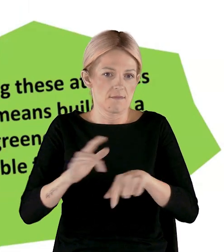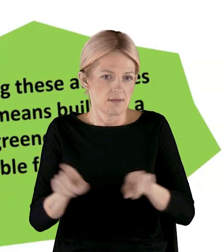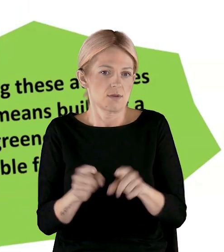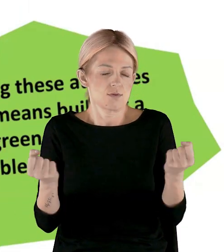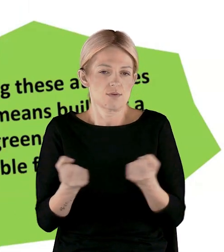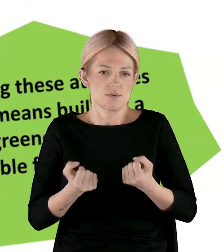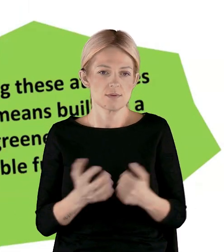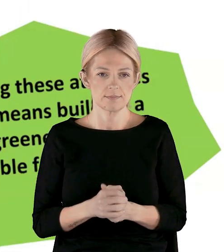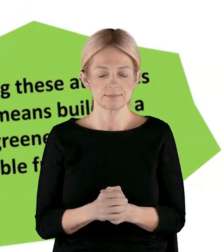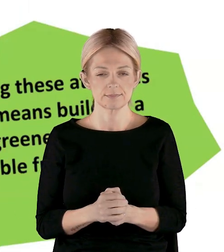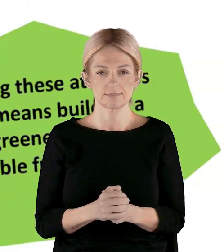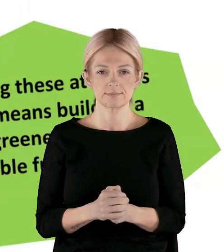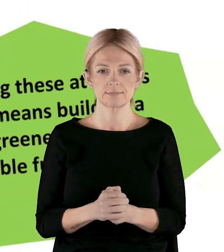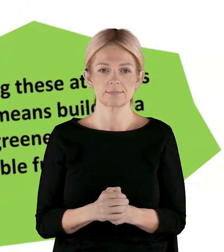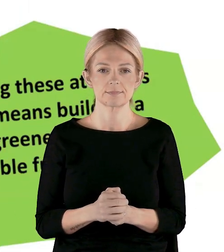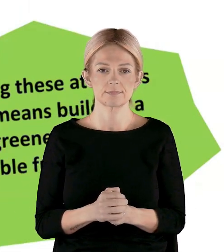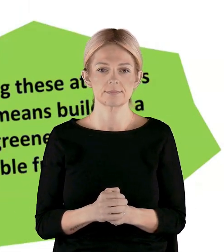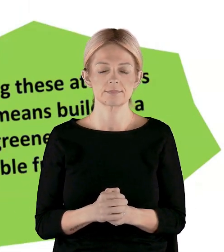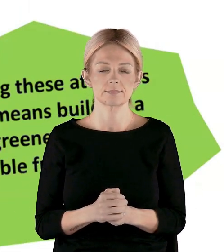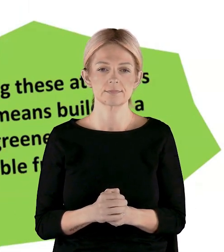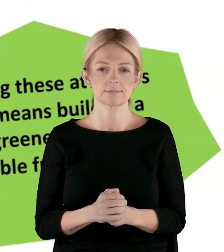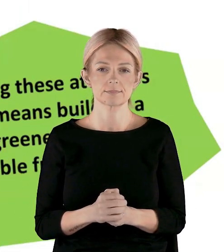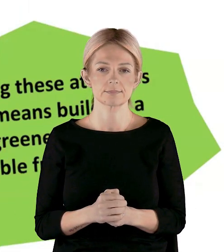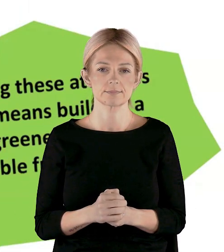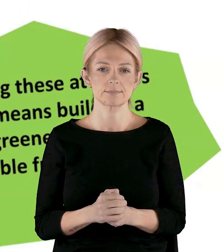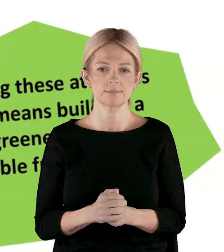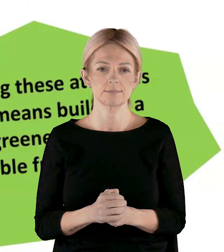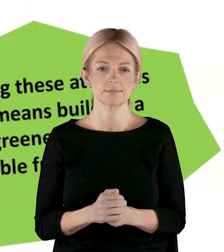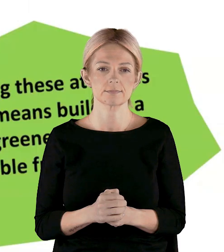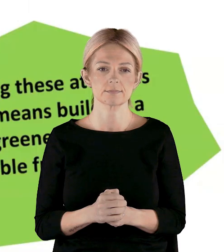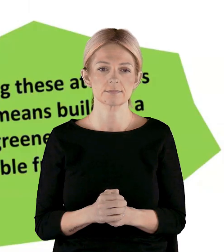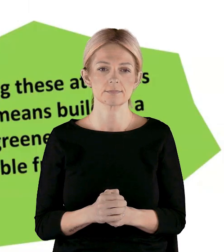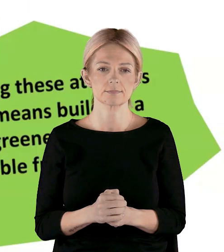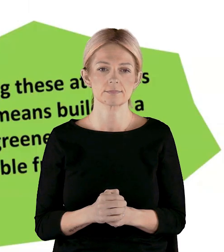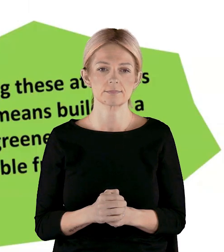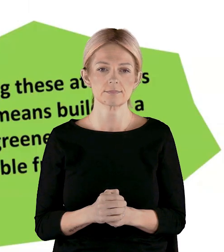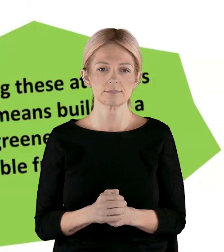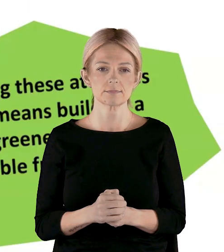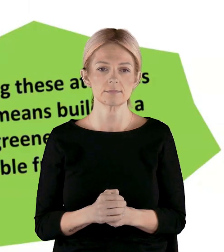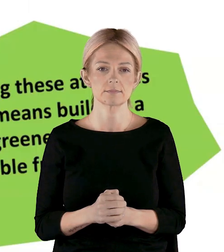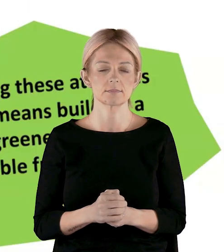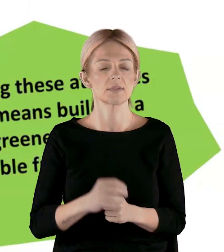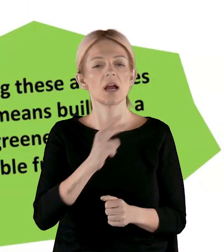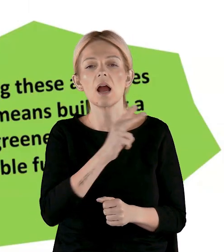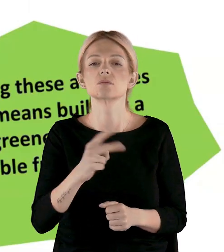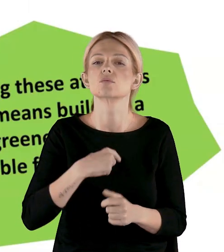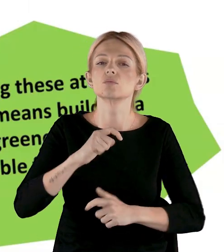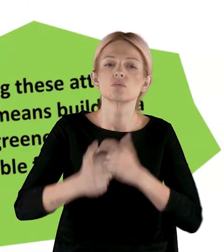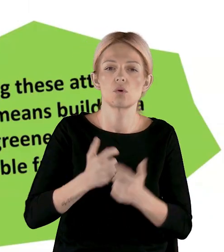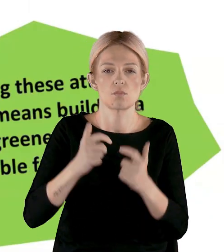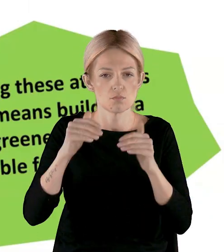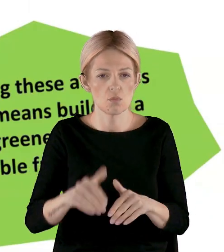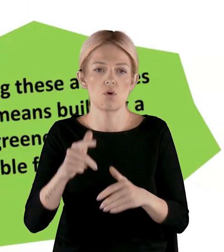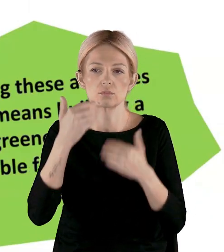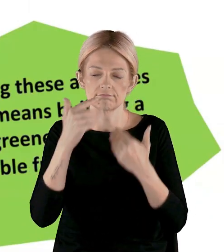we make small daily gestures that we think are not enough, we have